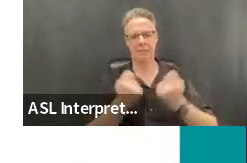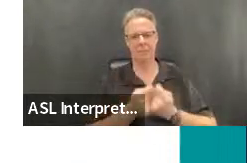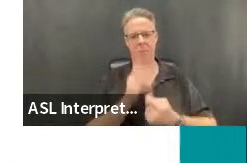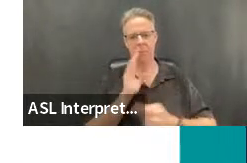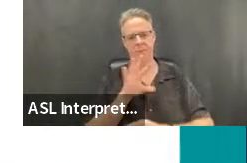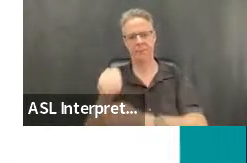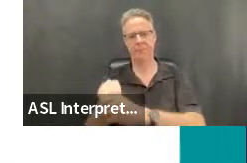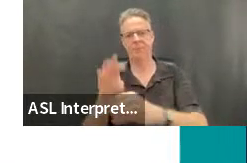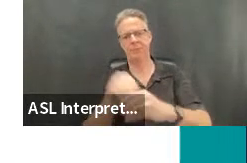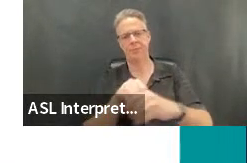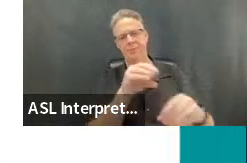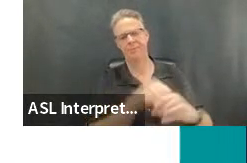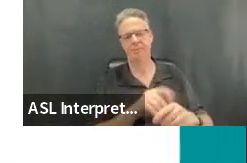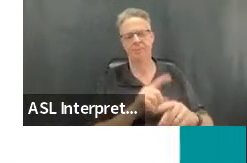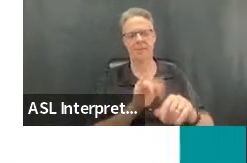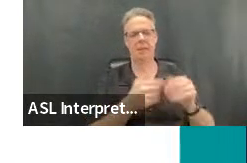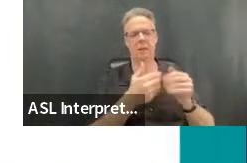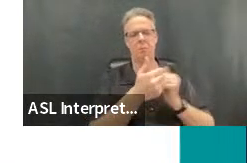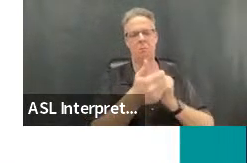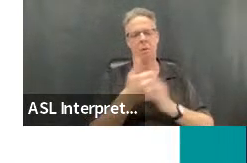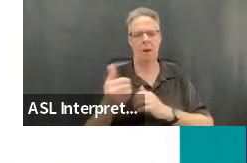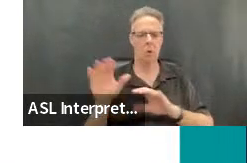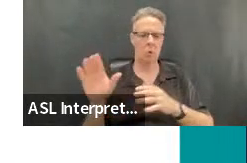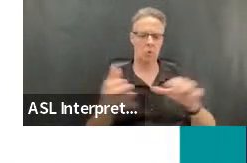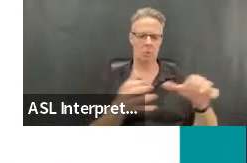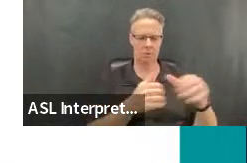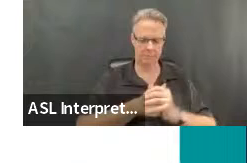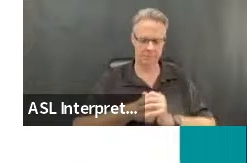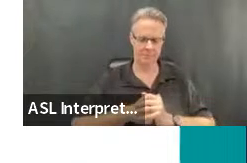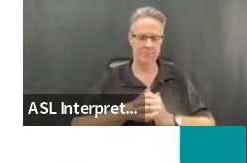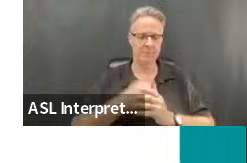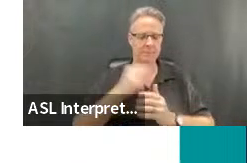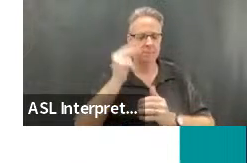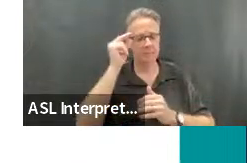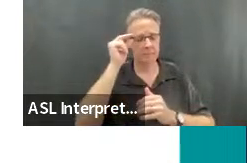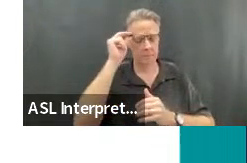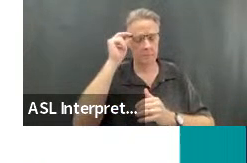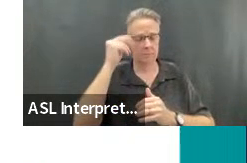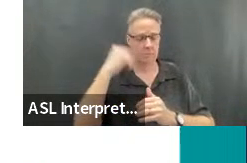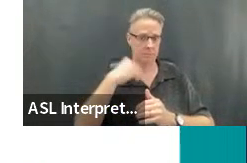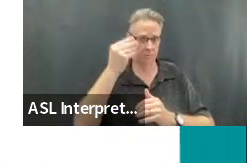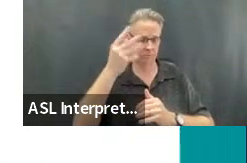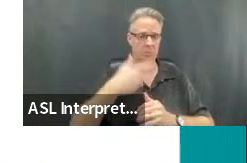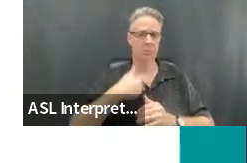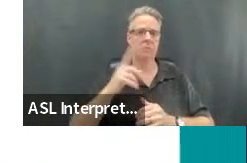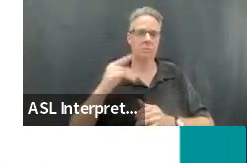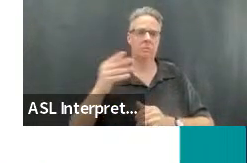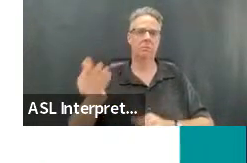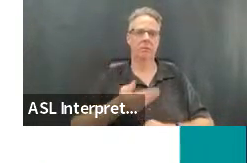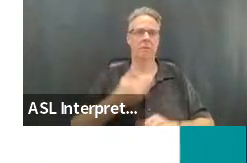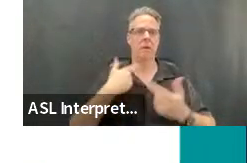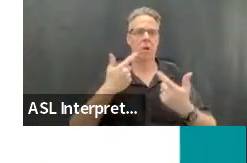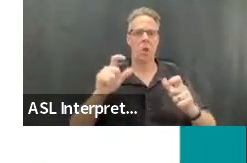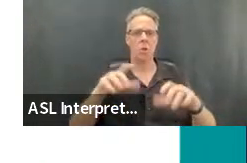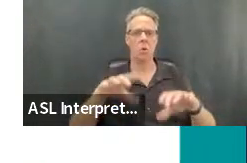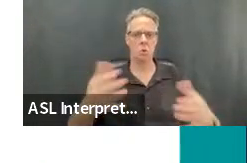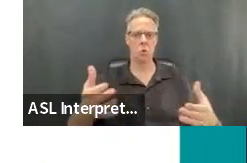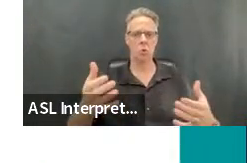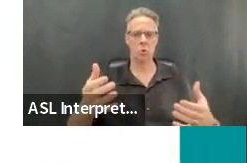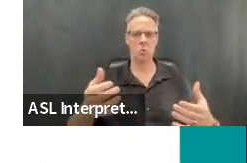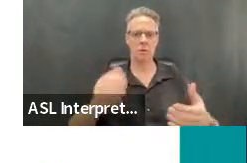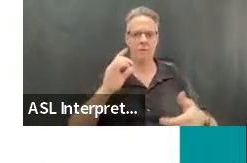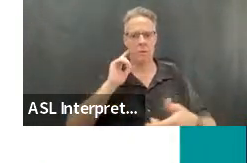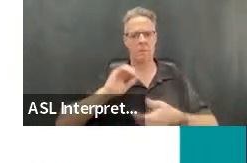of those breakout rooms. I have mentioned in the past that we have a large group of